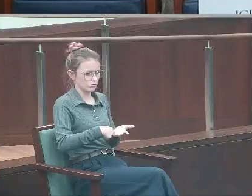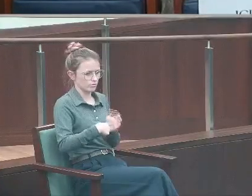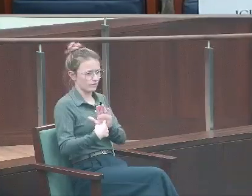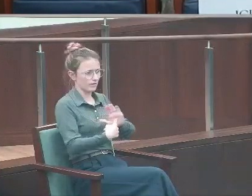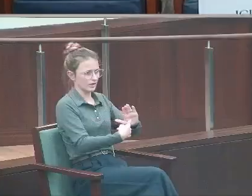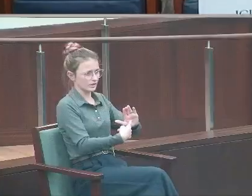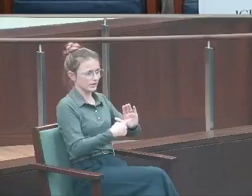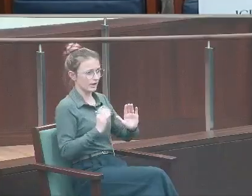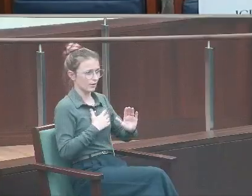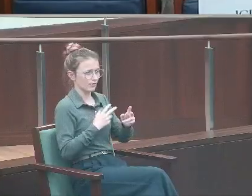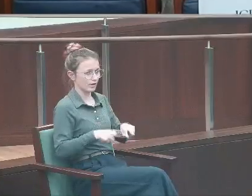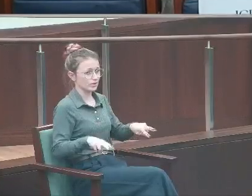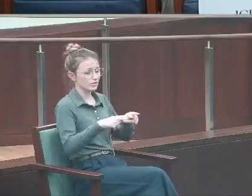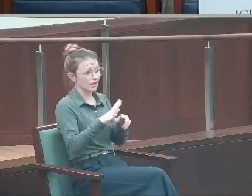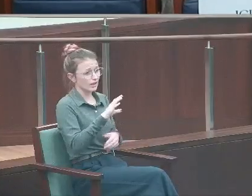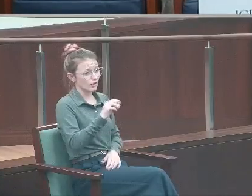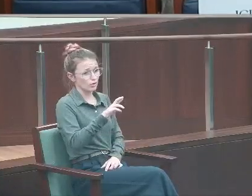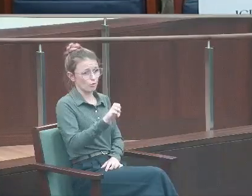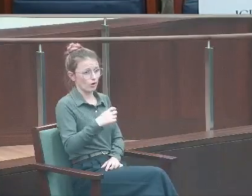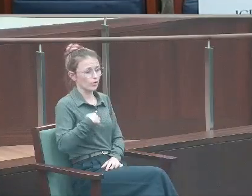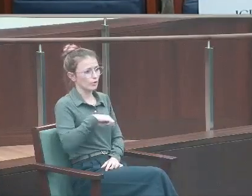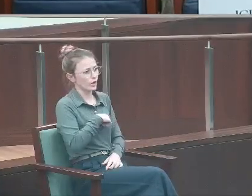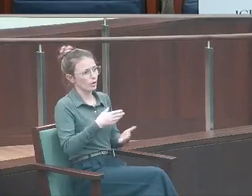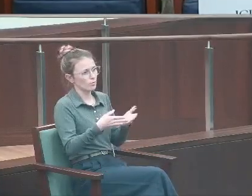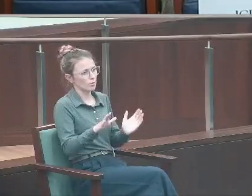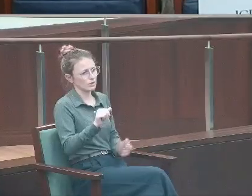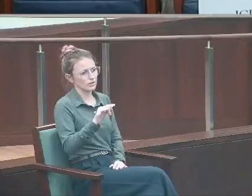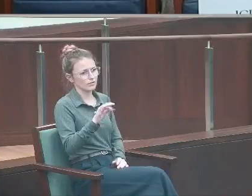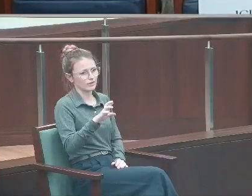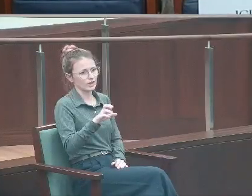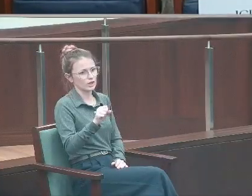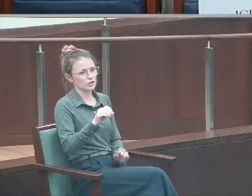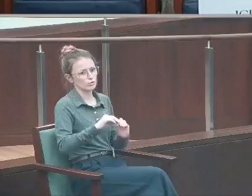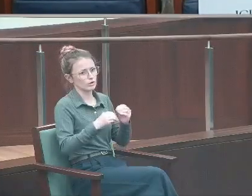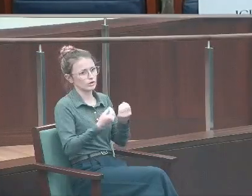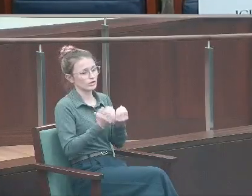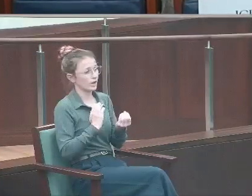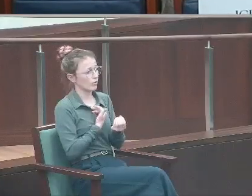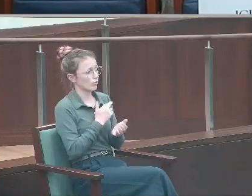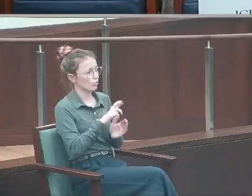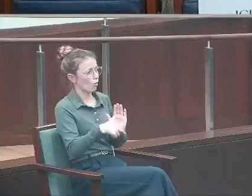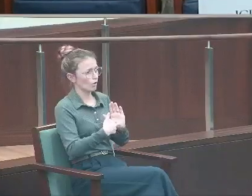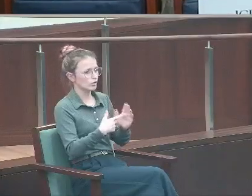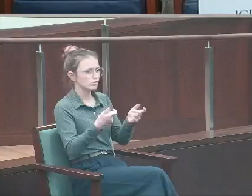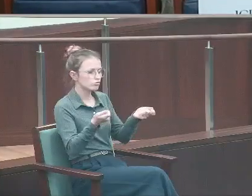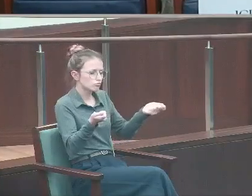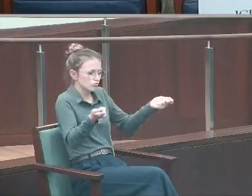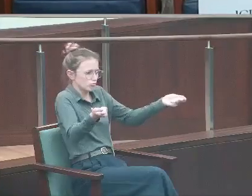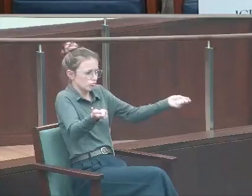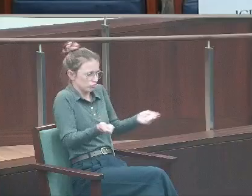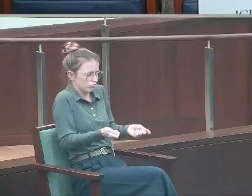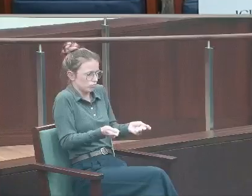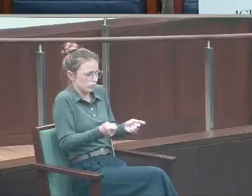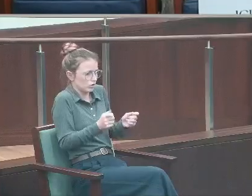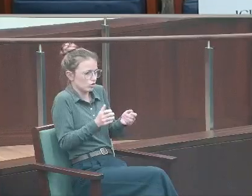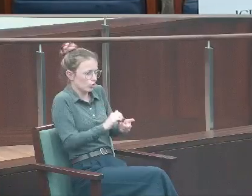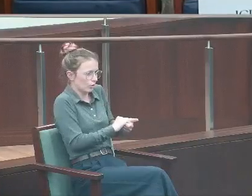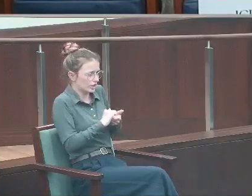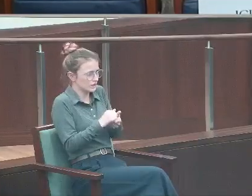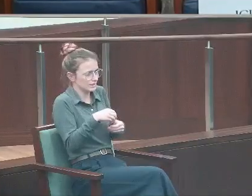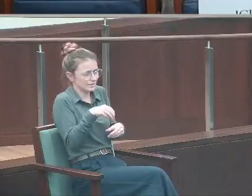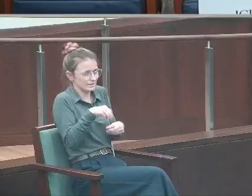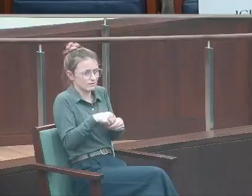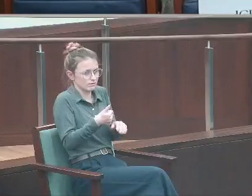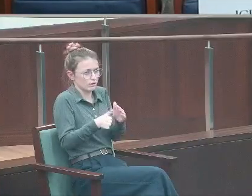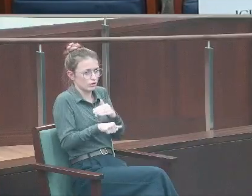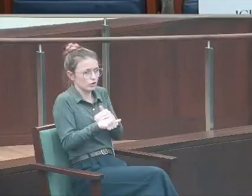national advocacy organization. We're a public affairs organization. And so our role is really to also help bring together coalitions, both within the Jewish community and